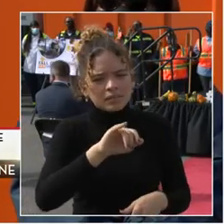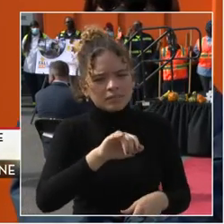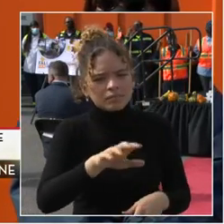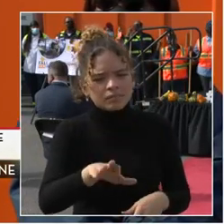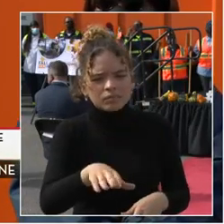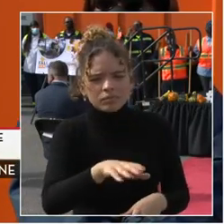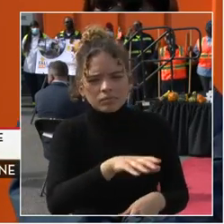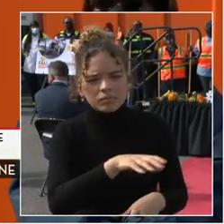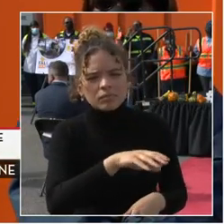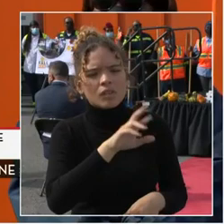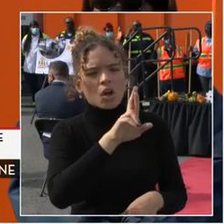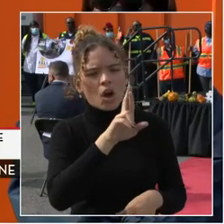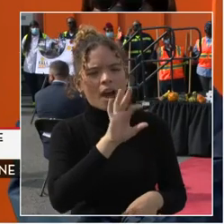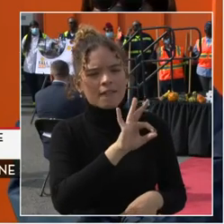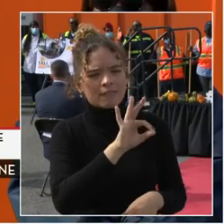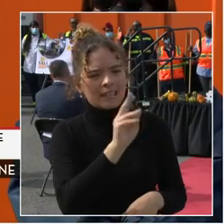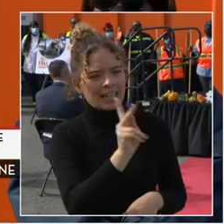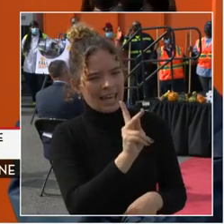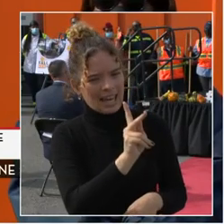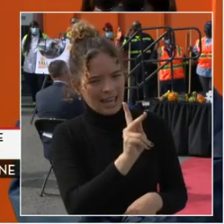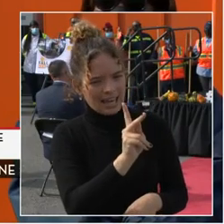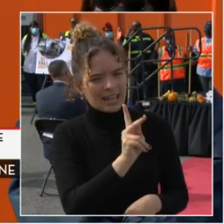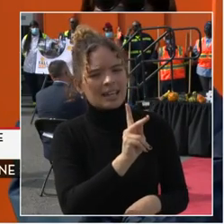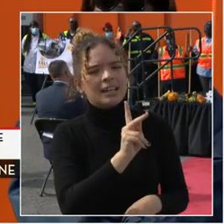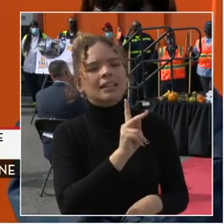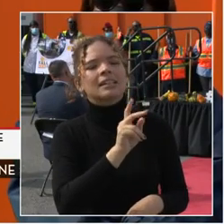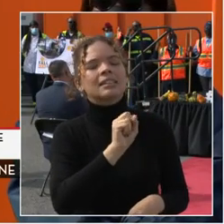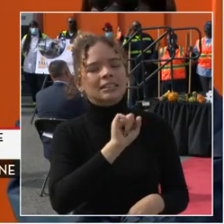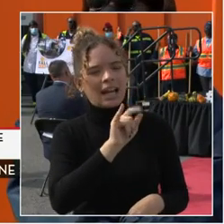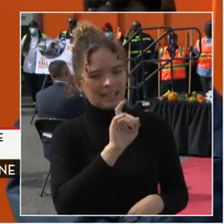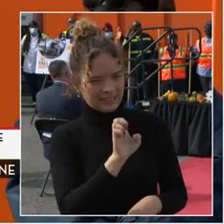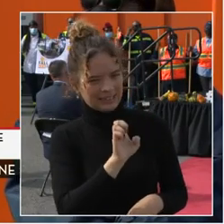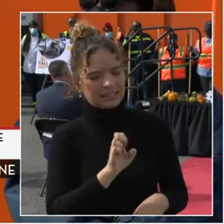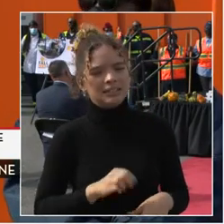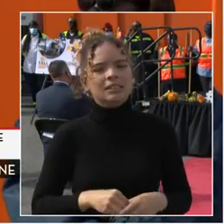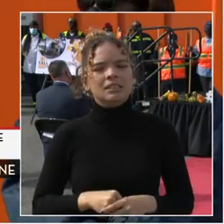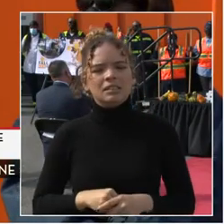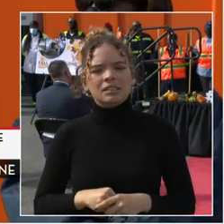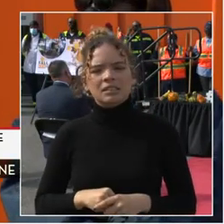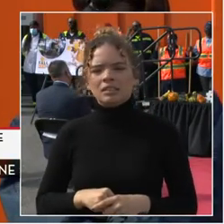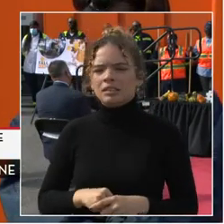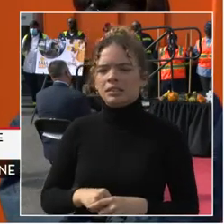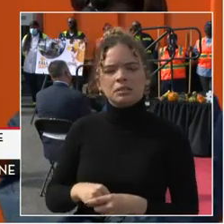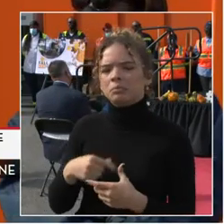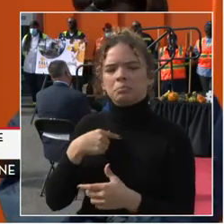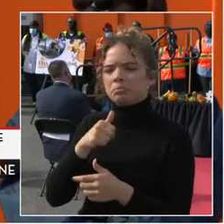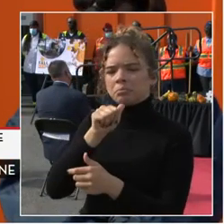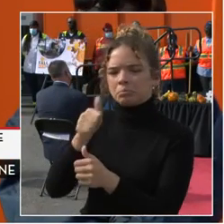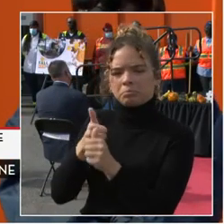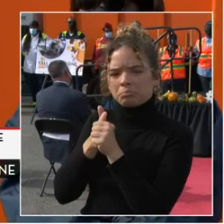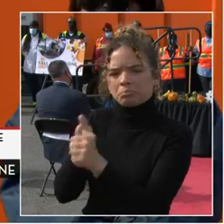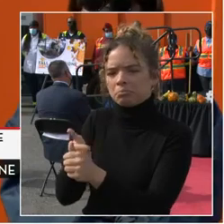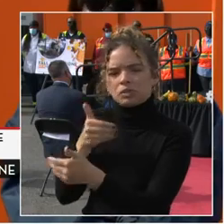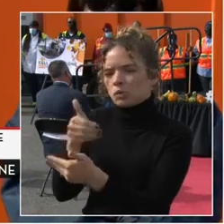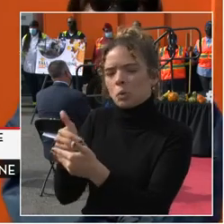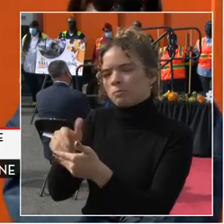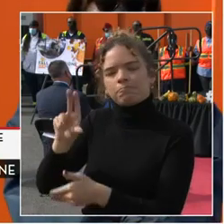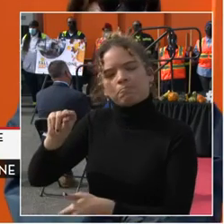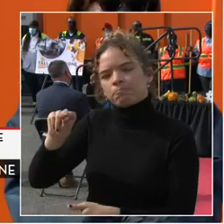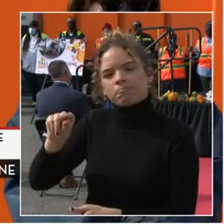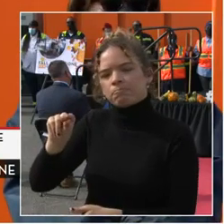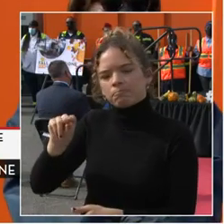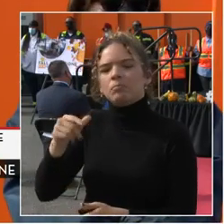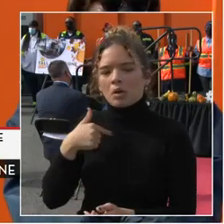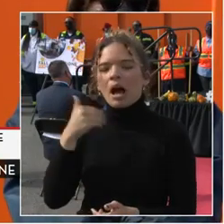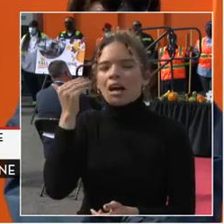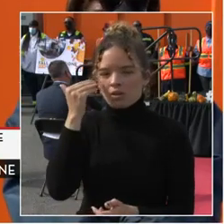can't say I've been following it that closely, other than to say that the NFL is an important institution,